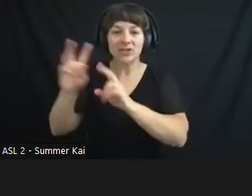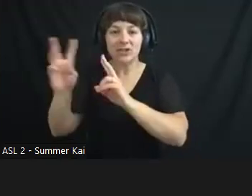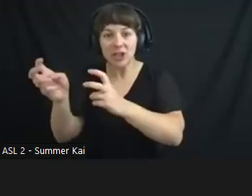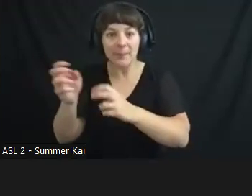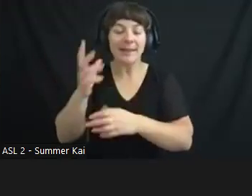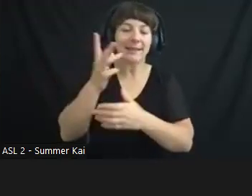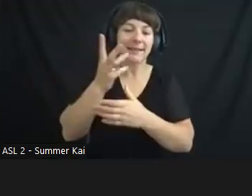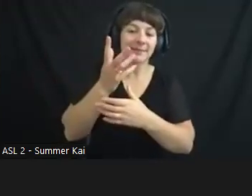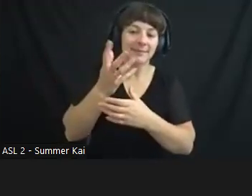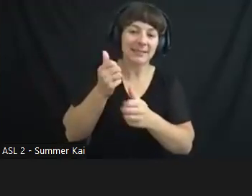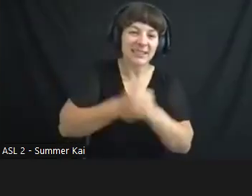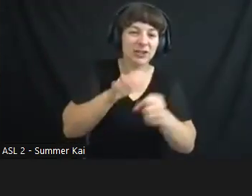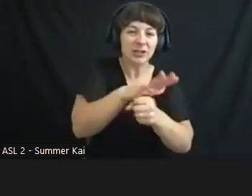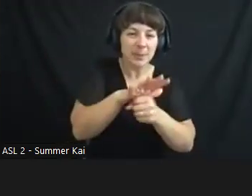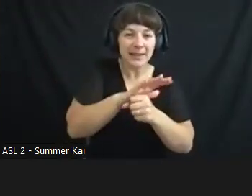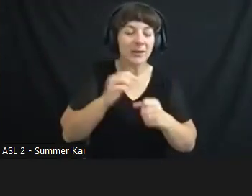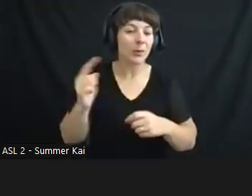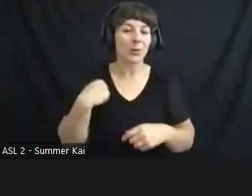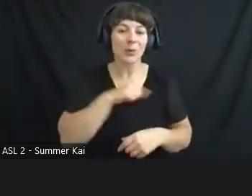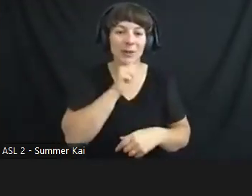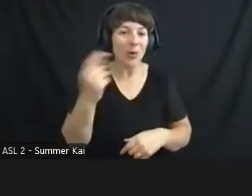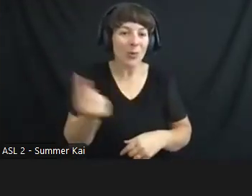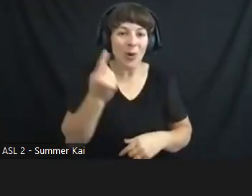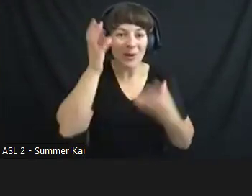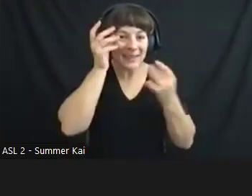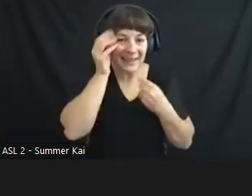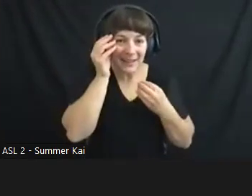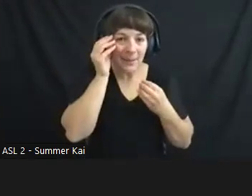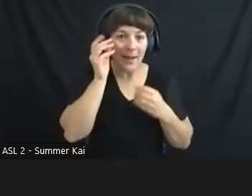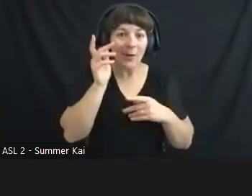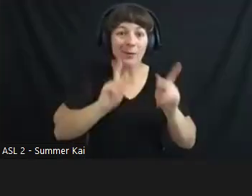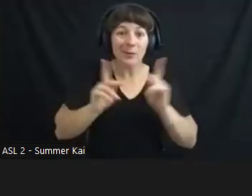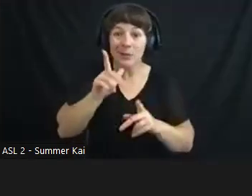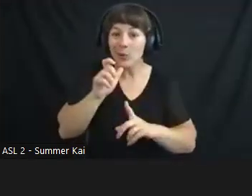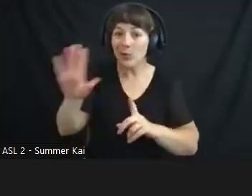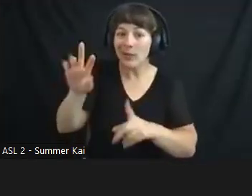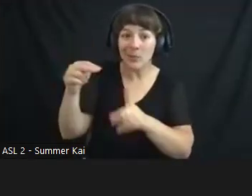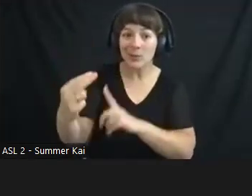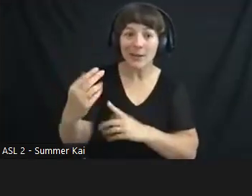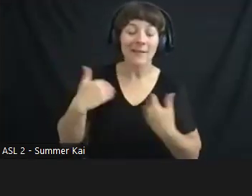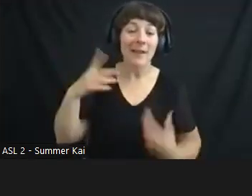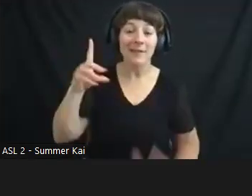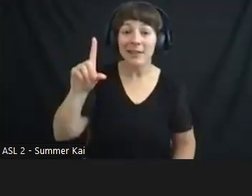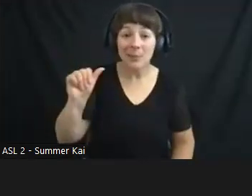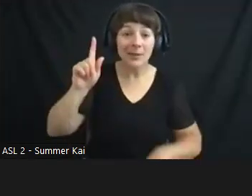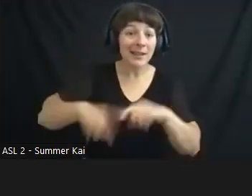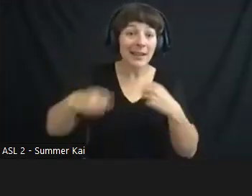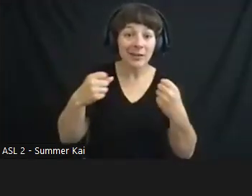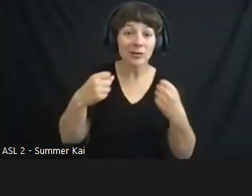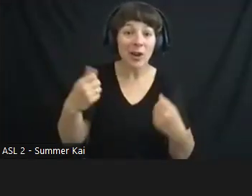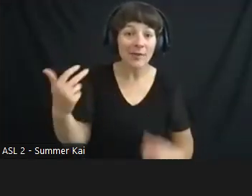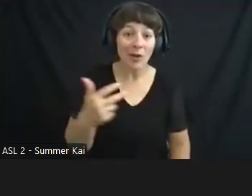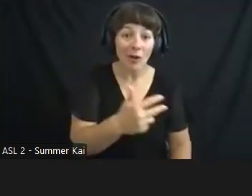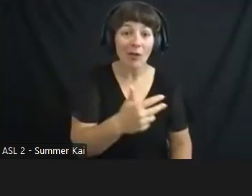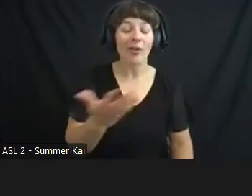the experience of somebody who has a disability who can't drive a vehicle, but when it came to the